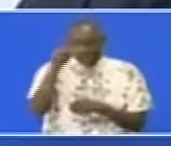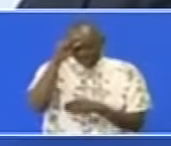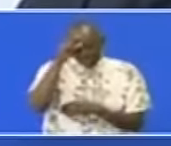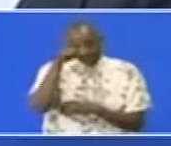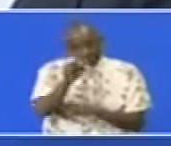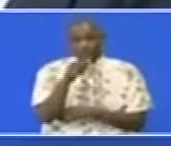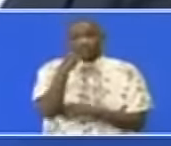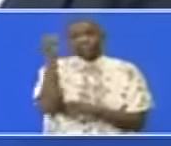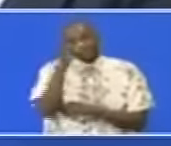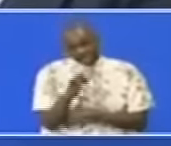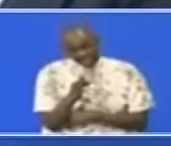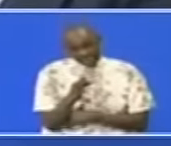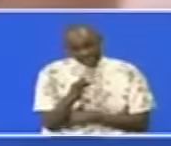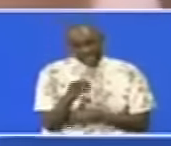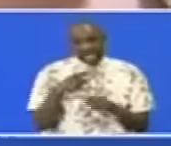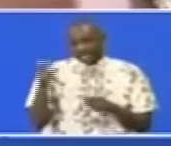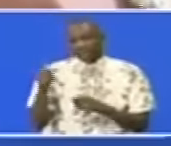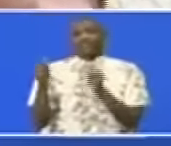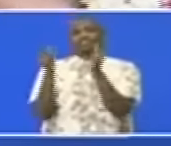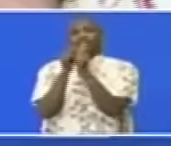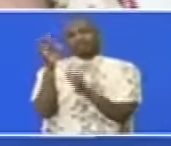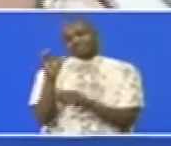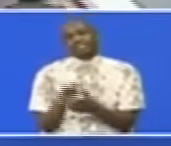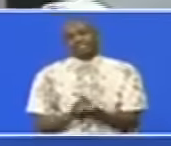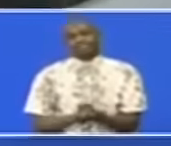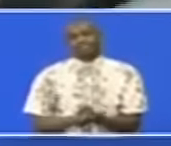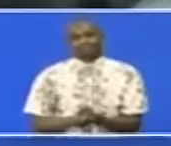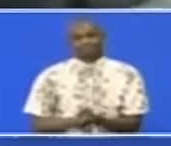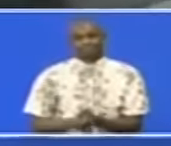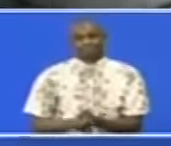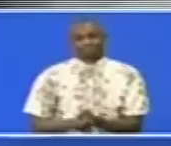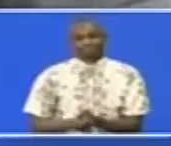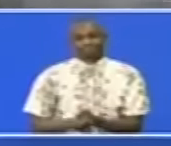at 20%, and communities at 10%.